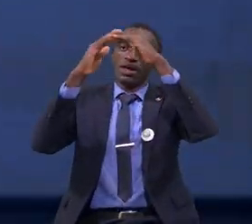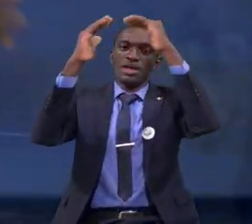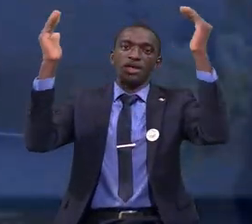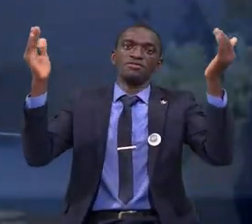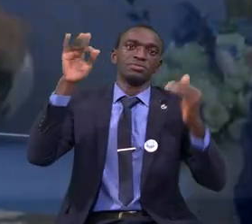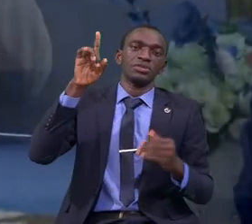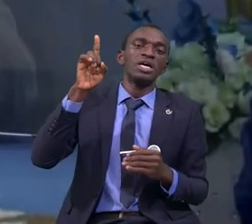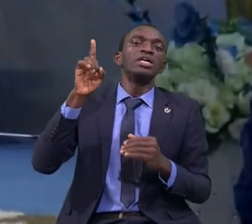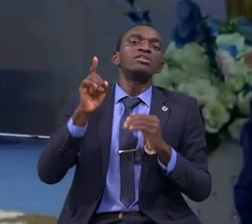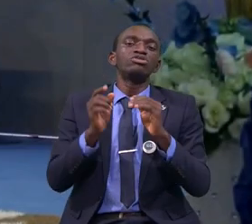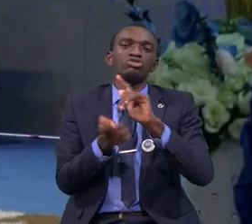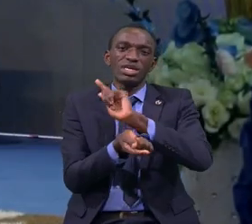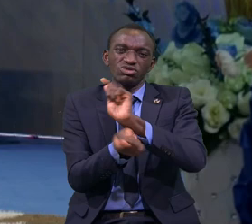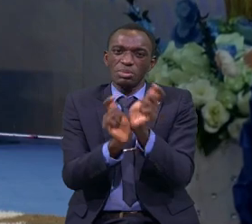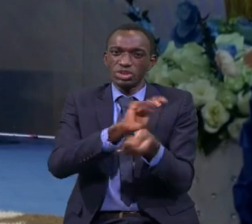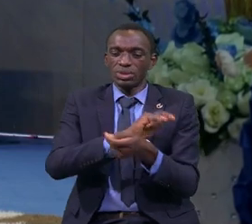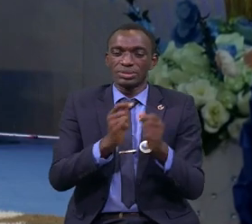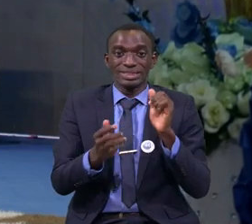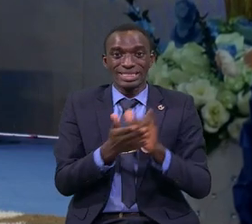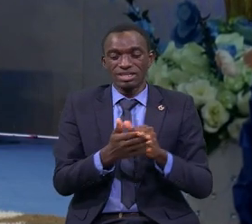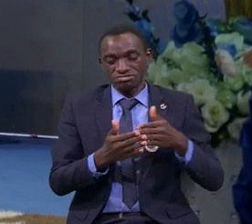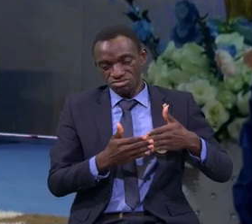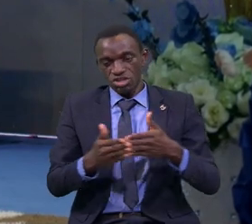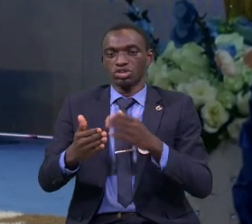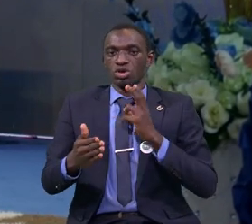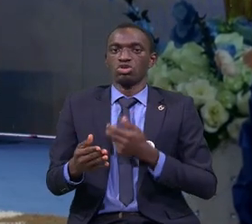Transformation that leads us in the direction of heaven.